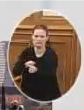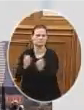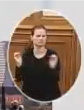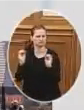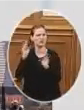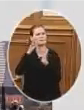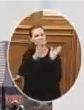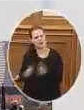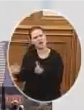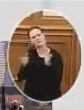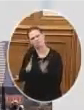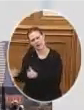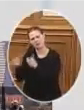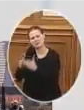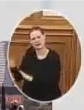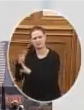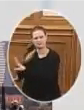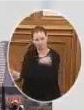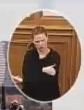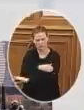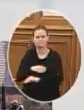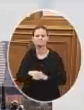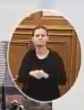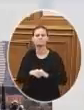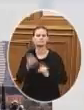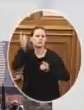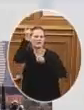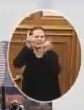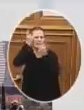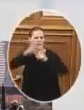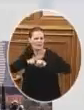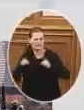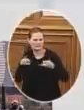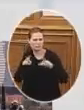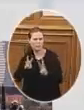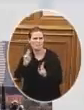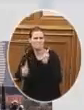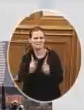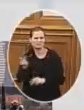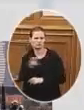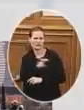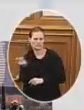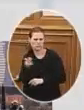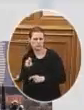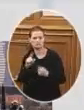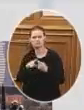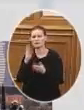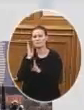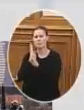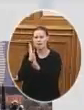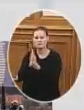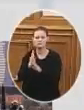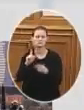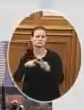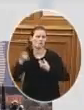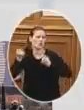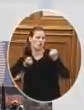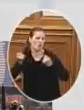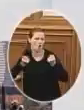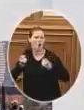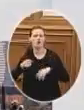of our transportation plan, to think of all the different modes of transportation and how they work together to support a